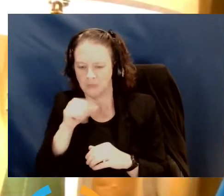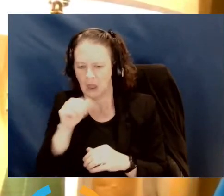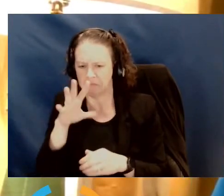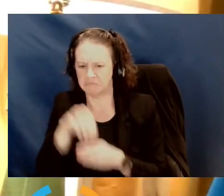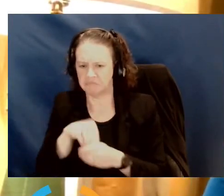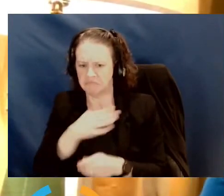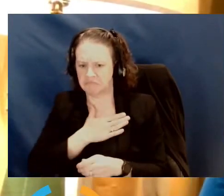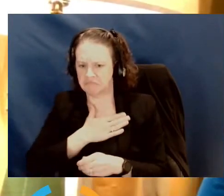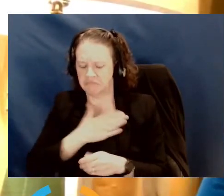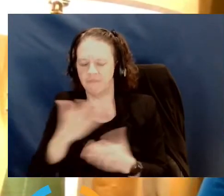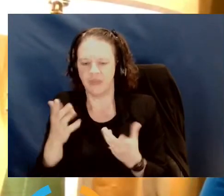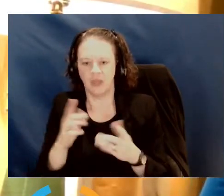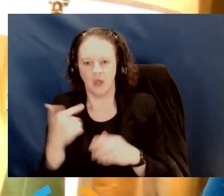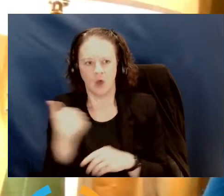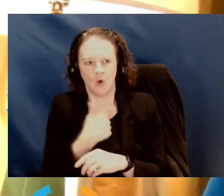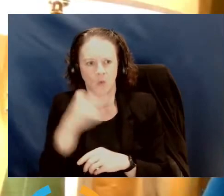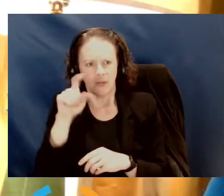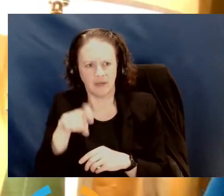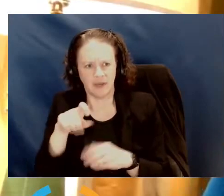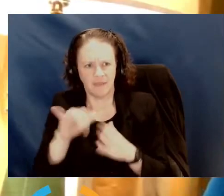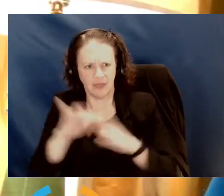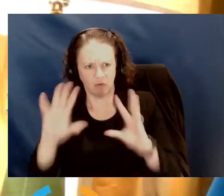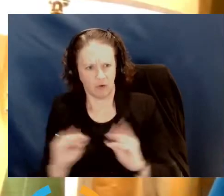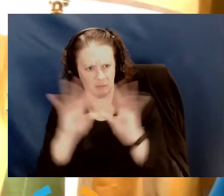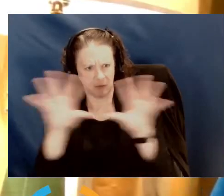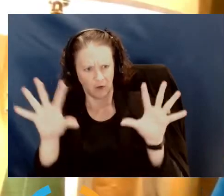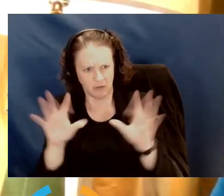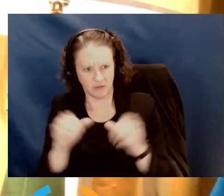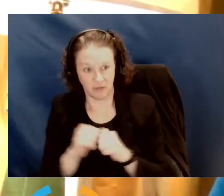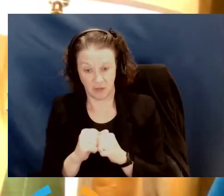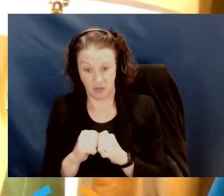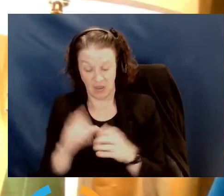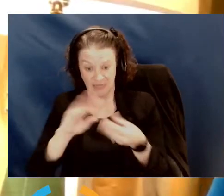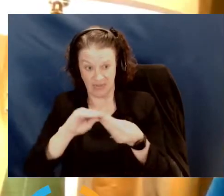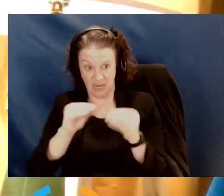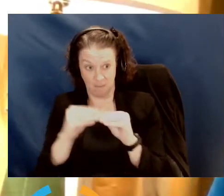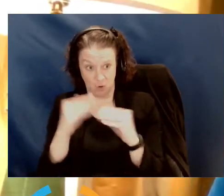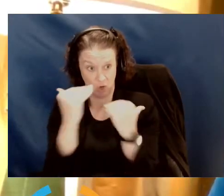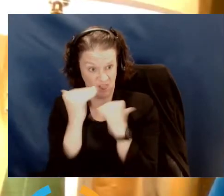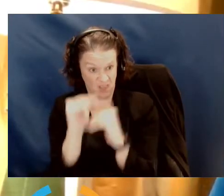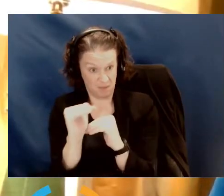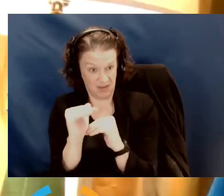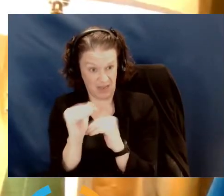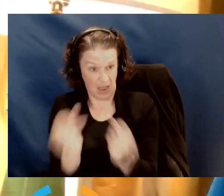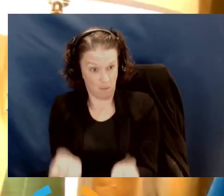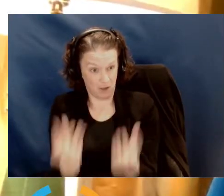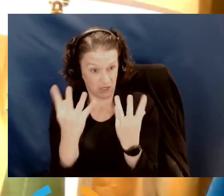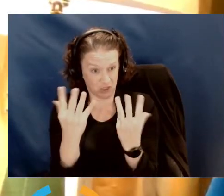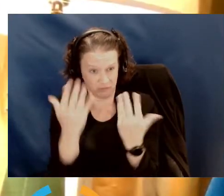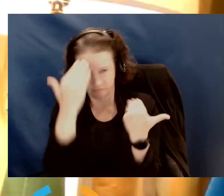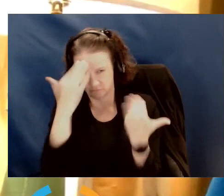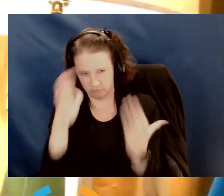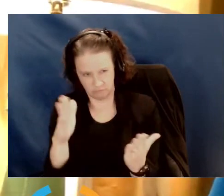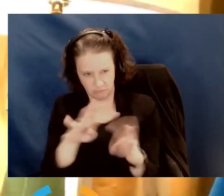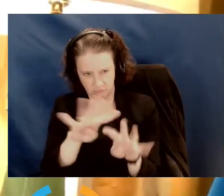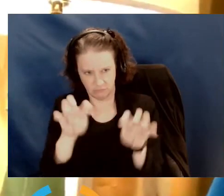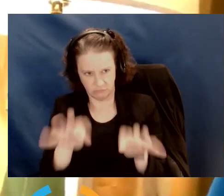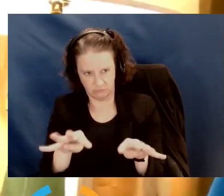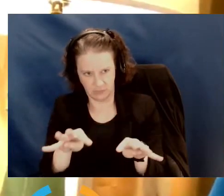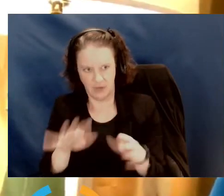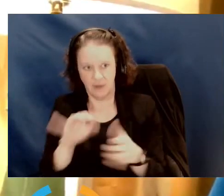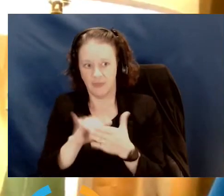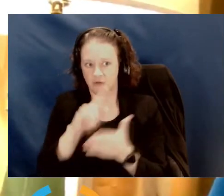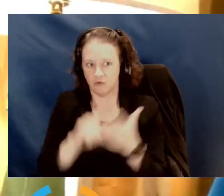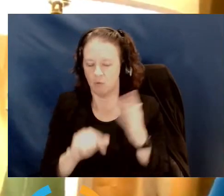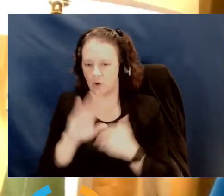definitely we need that transparency. I don't know what the number should be for limits. I know that this is something that Oregonians want. They have an